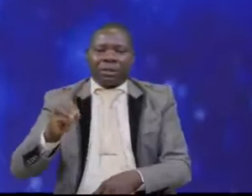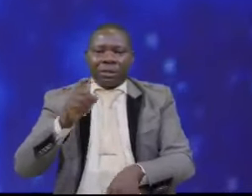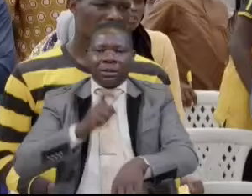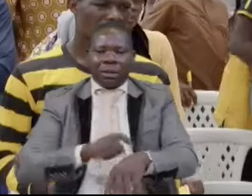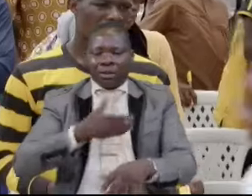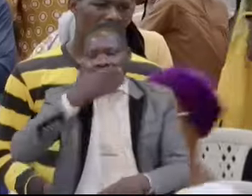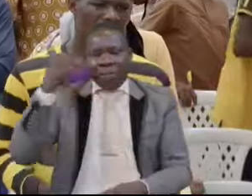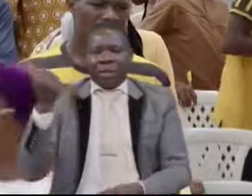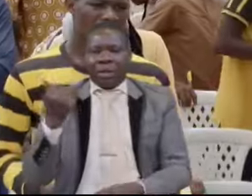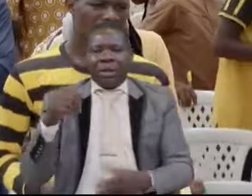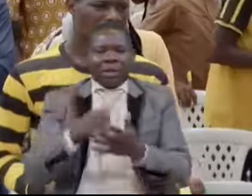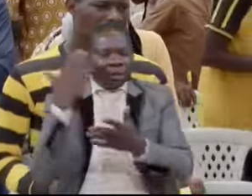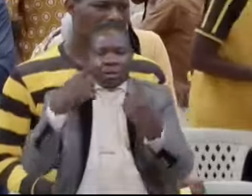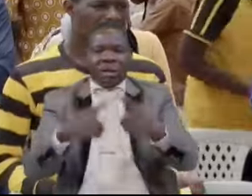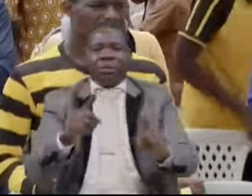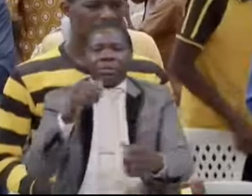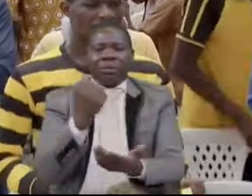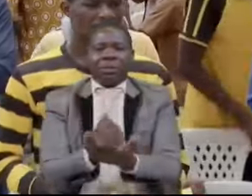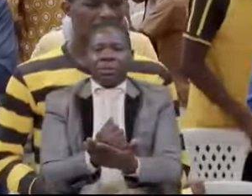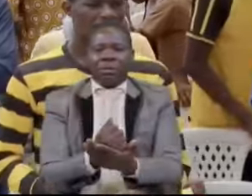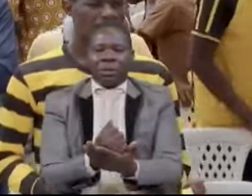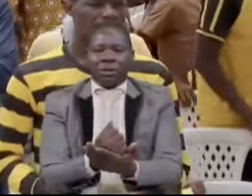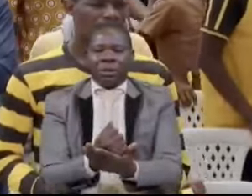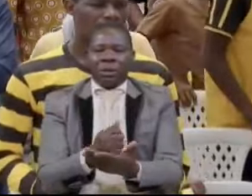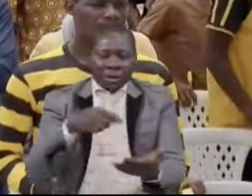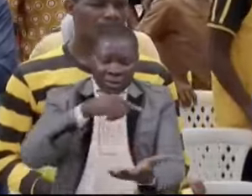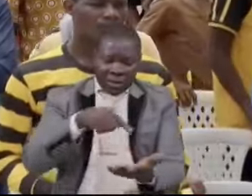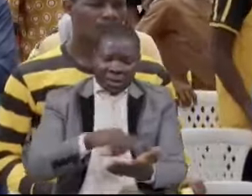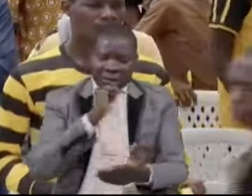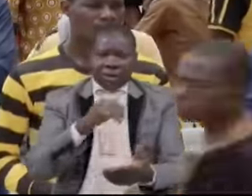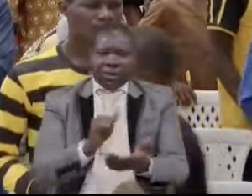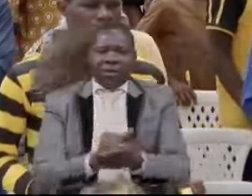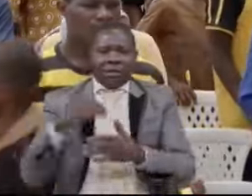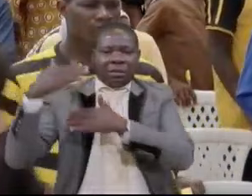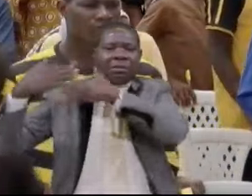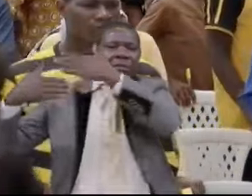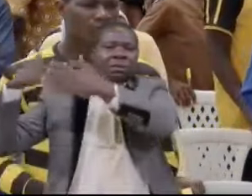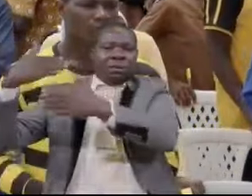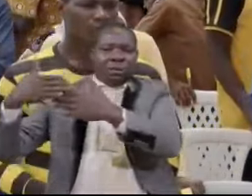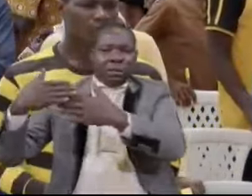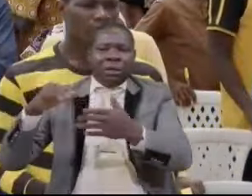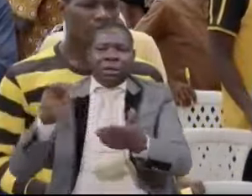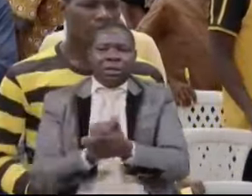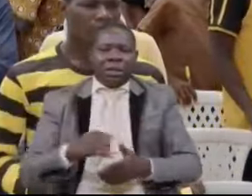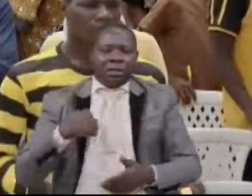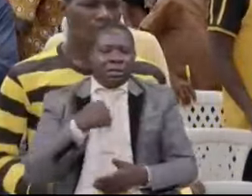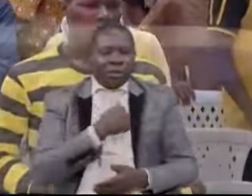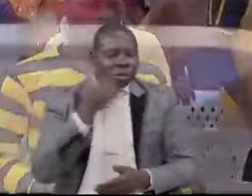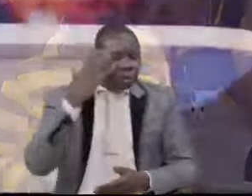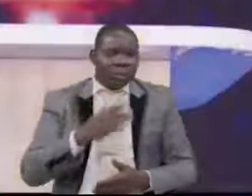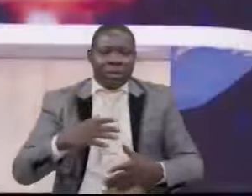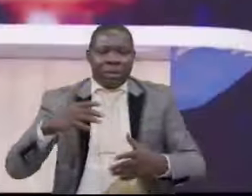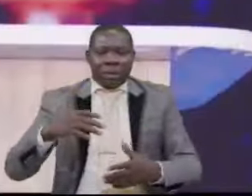will happen. This is that generation that will rediscover again